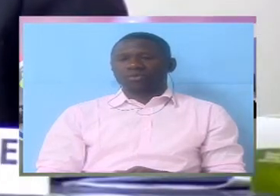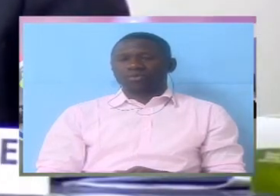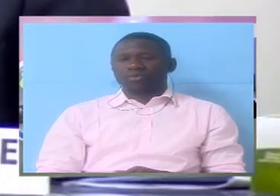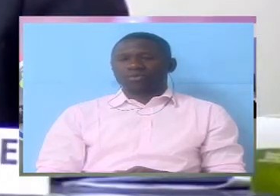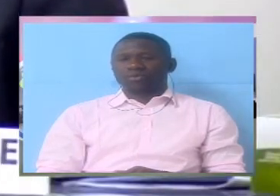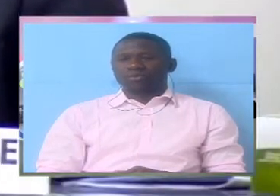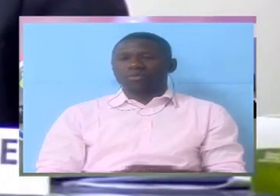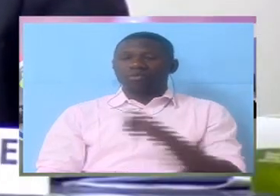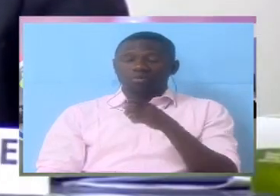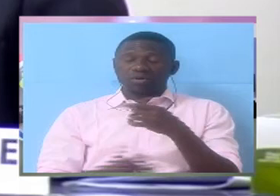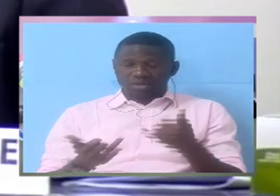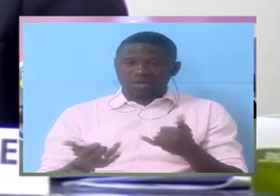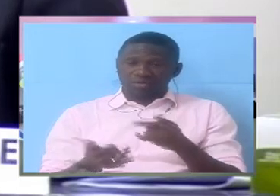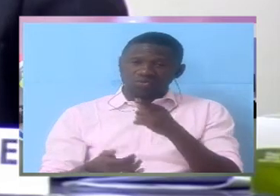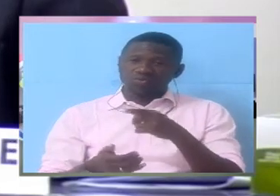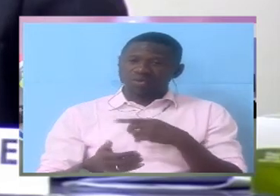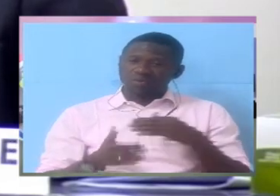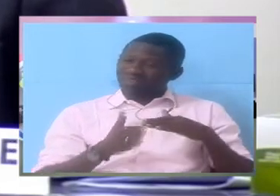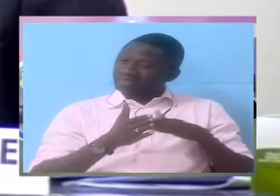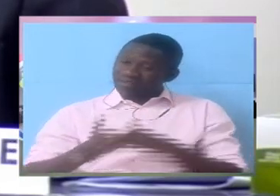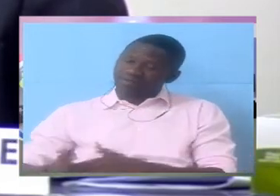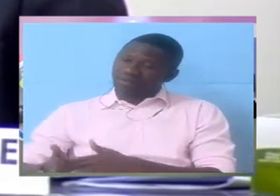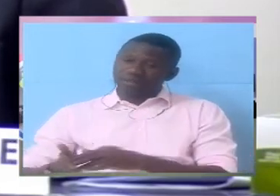of practicing their own